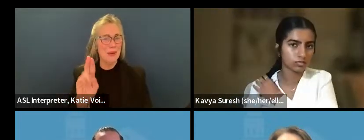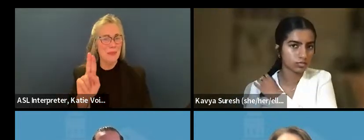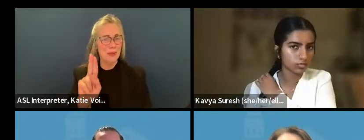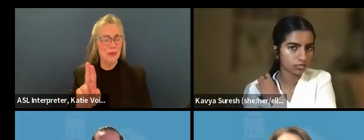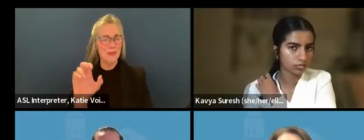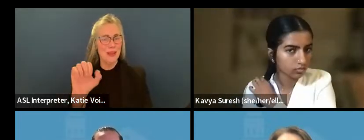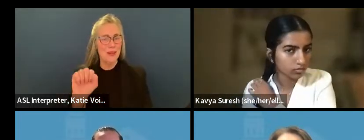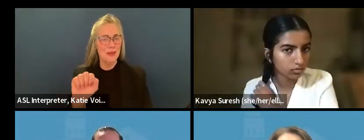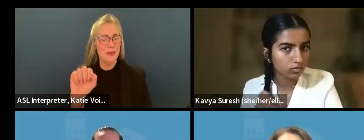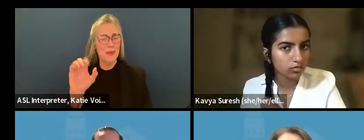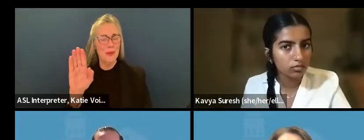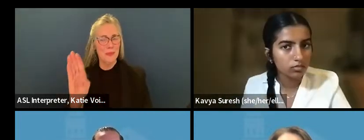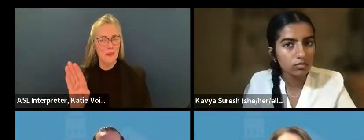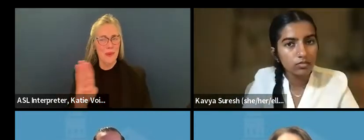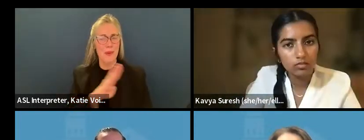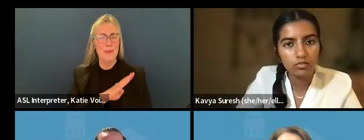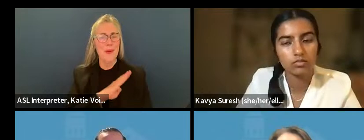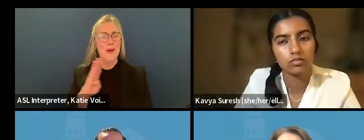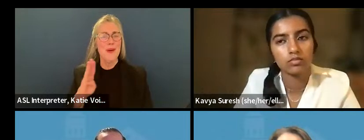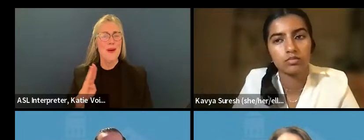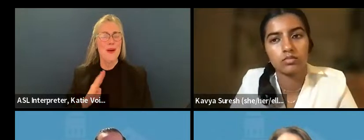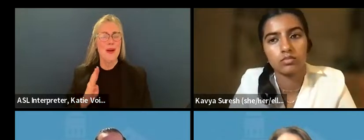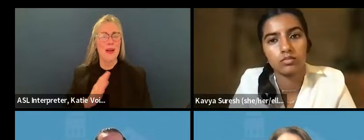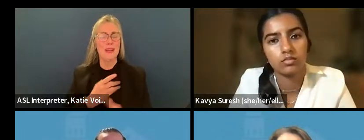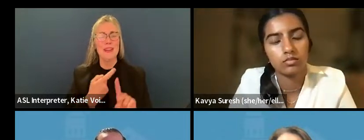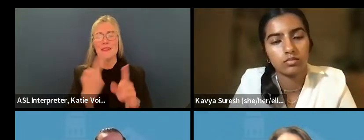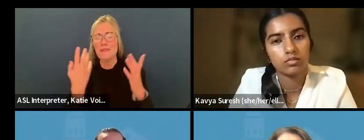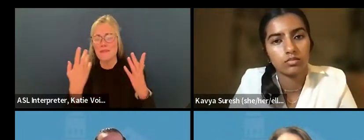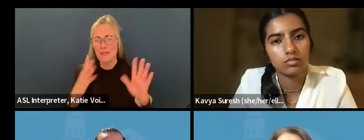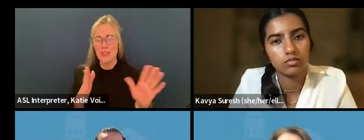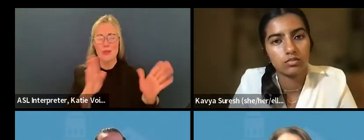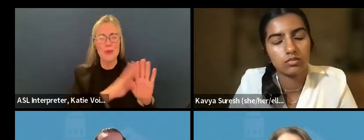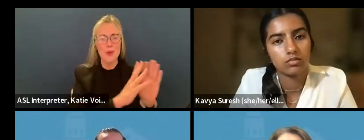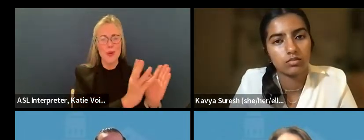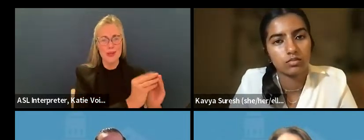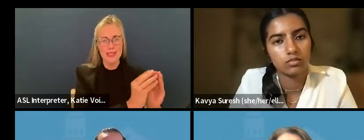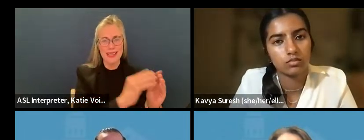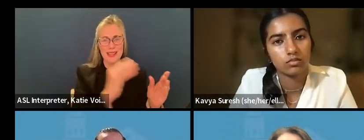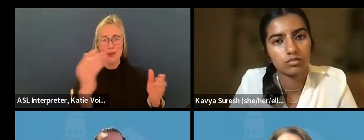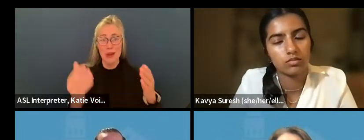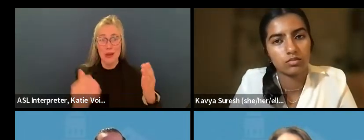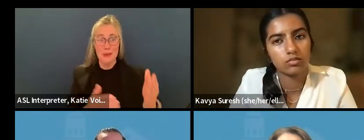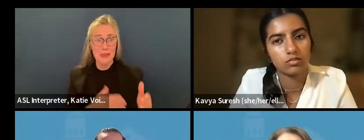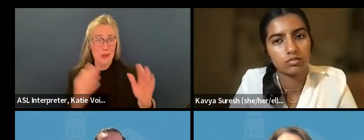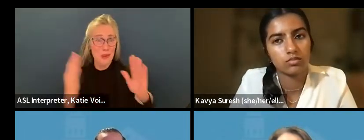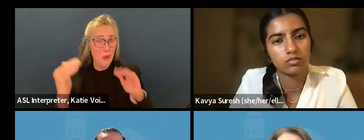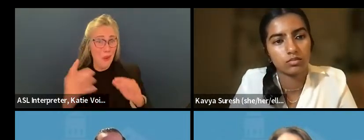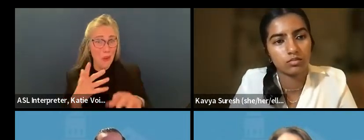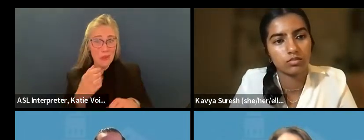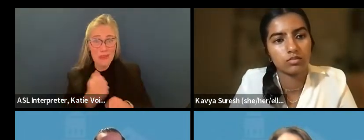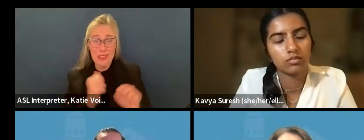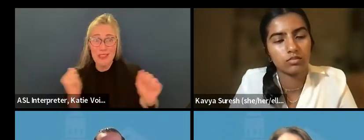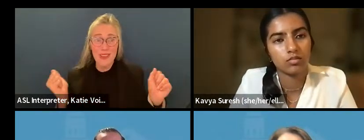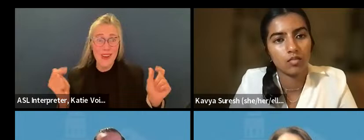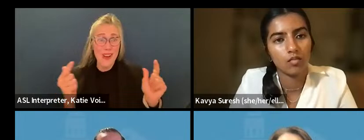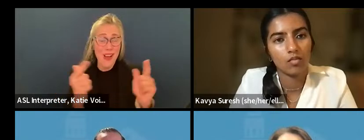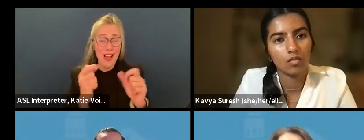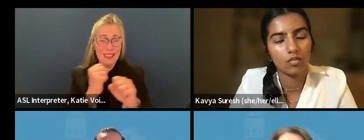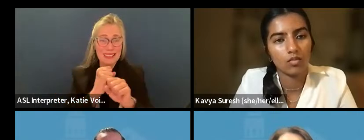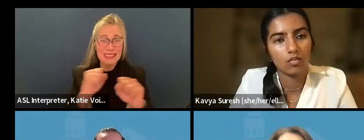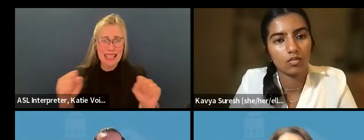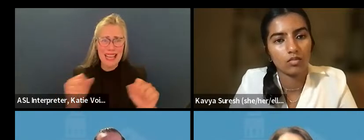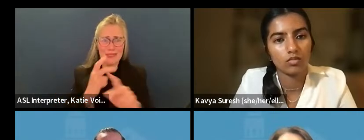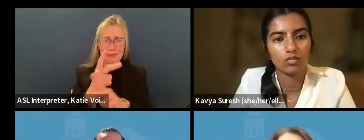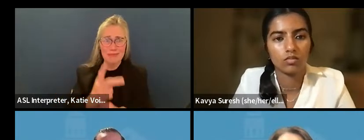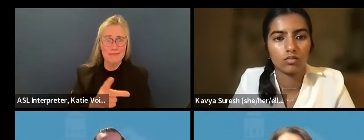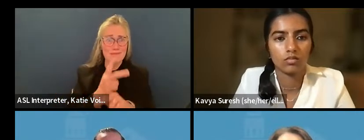of Trustees. We're reading from closed session. Welcome, everyone. We trust and hope that everyone continues to be safe and vigilant